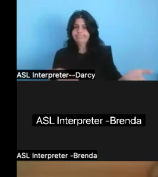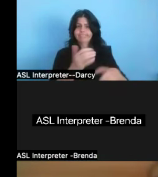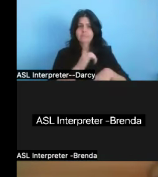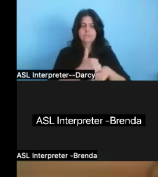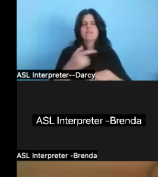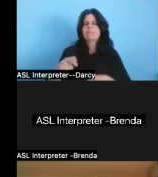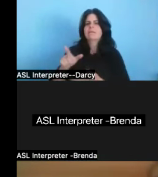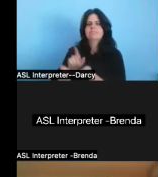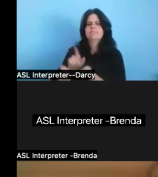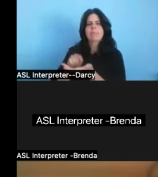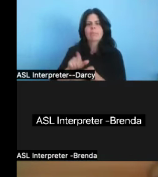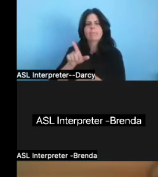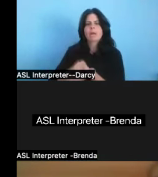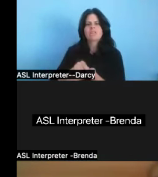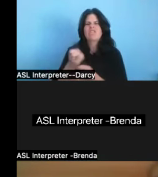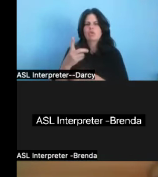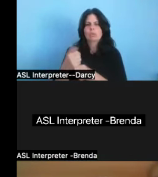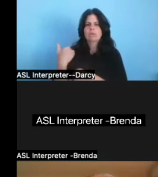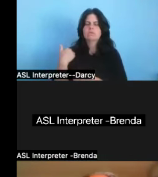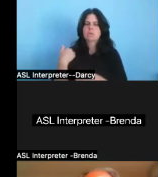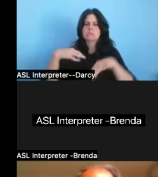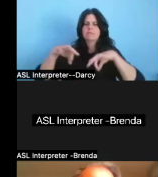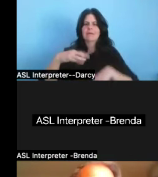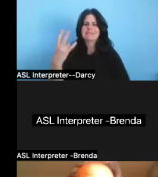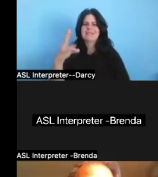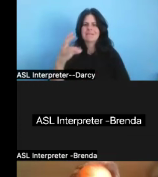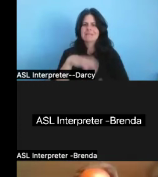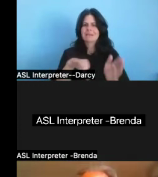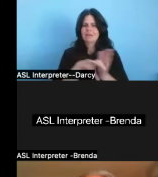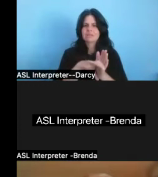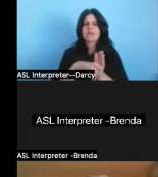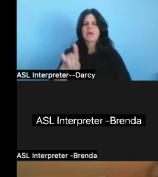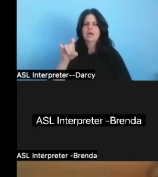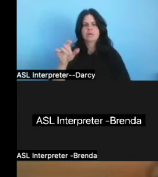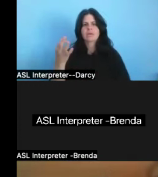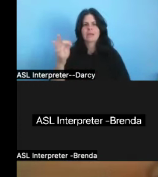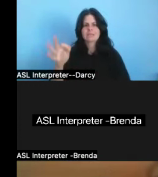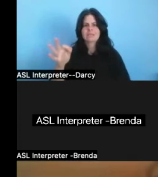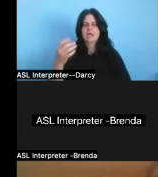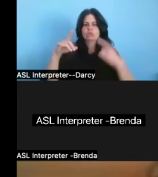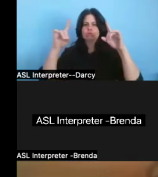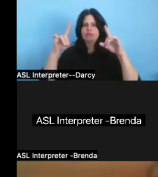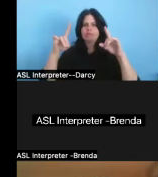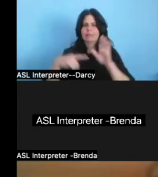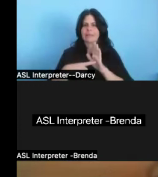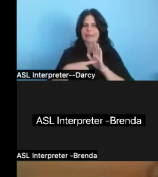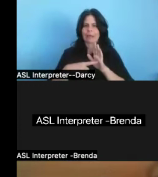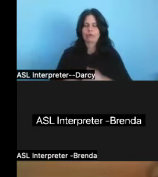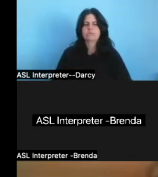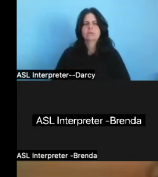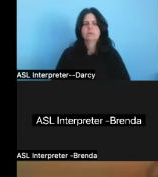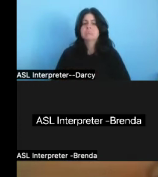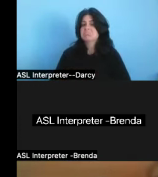published a few years ago that defines 17 characteristics and 119 achievement indicators to